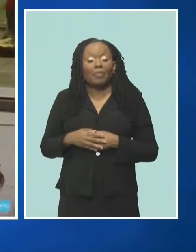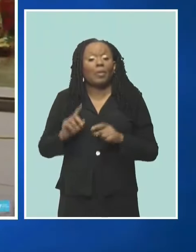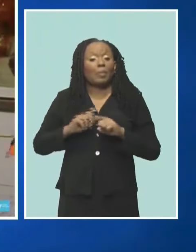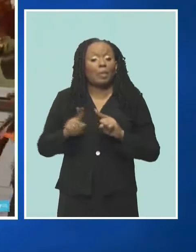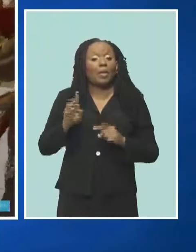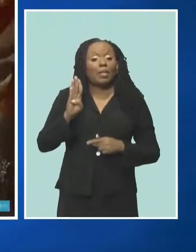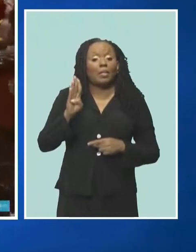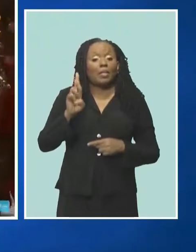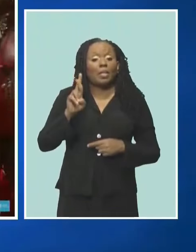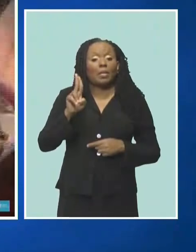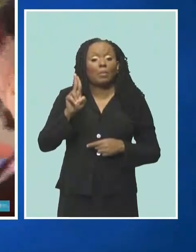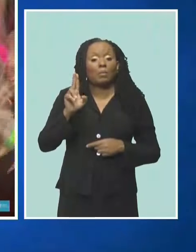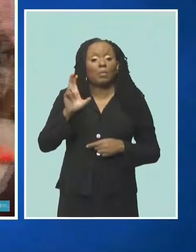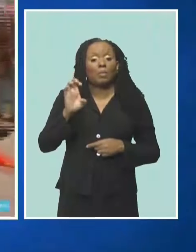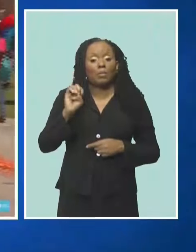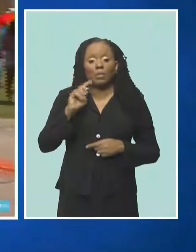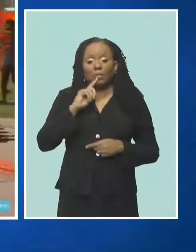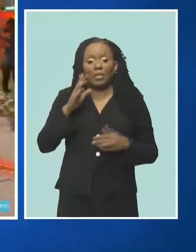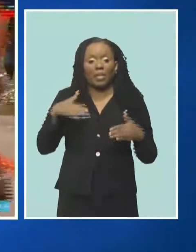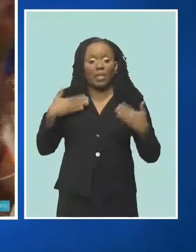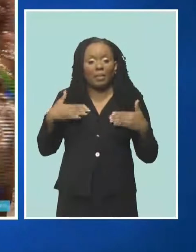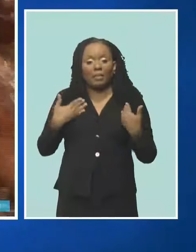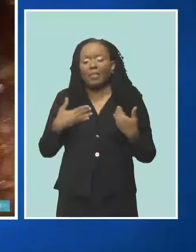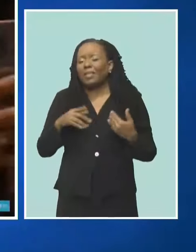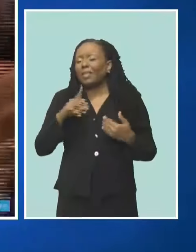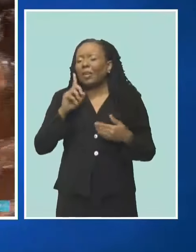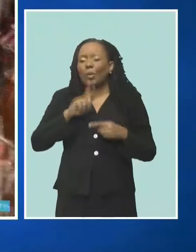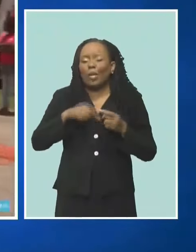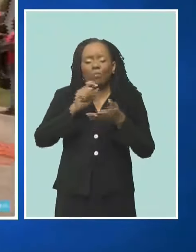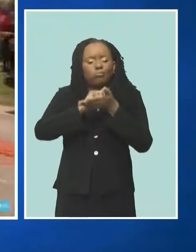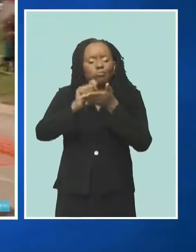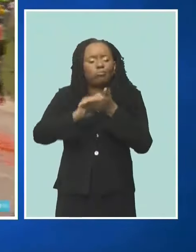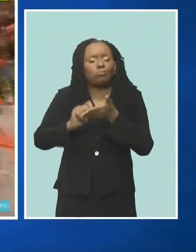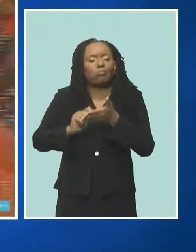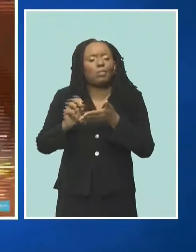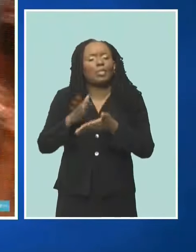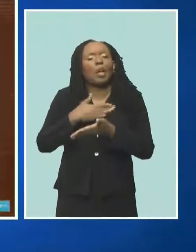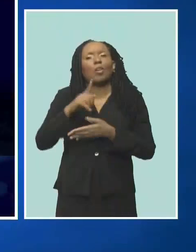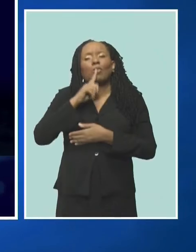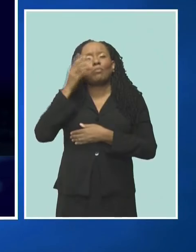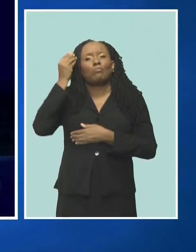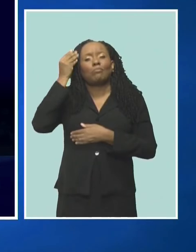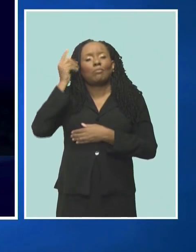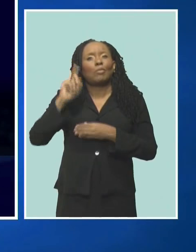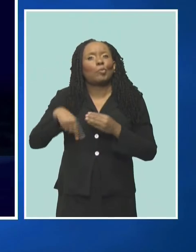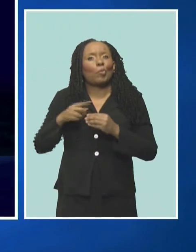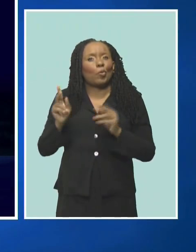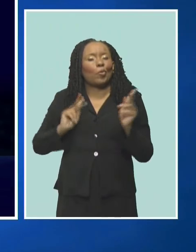with his win and notes the song was written with the fans in mind.